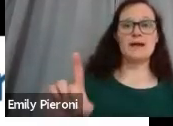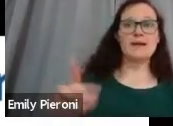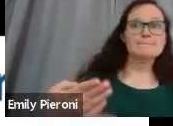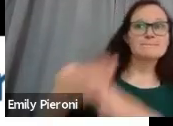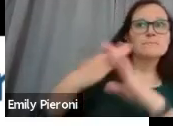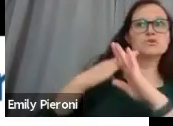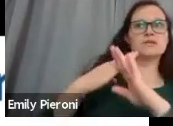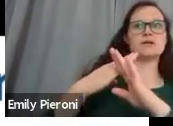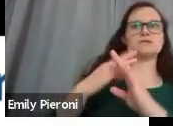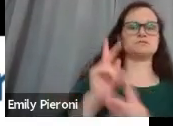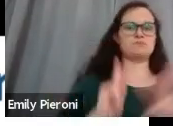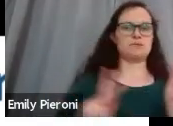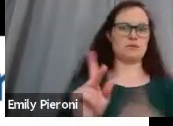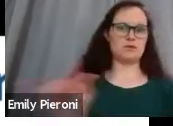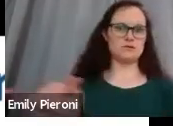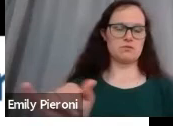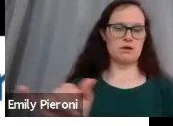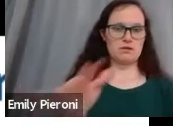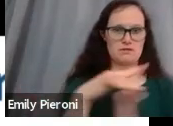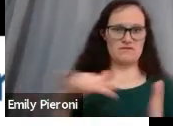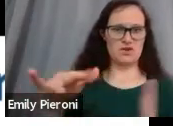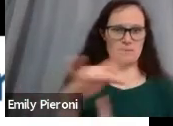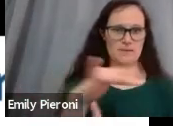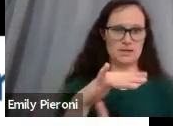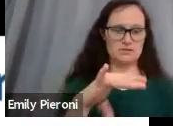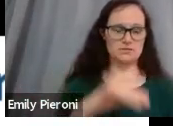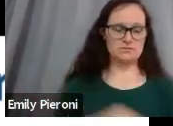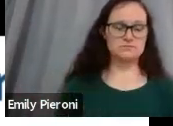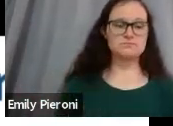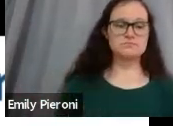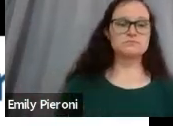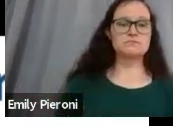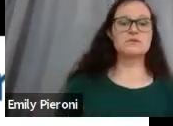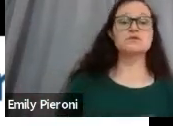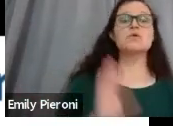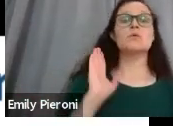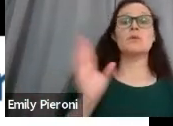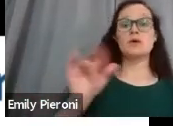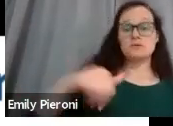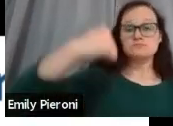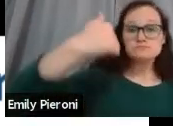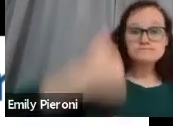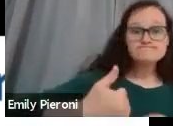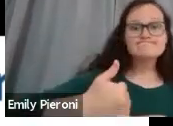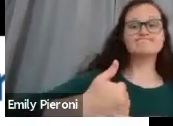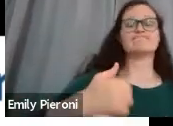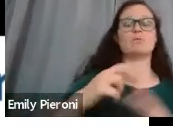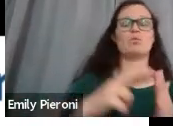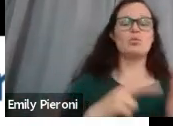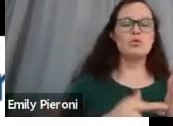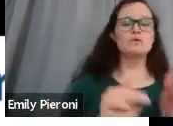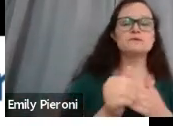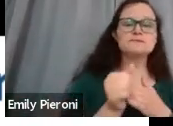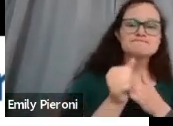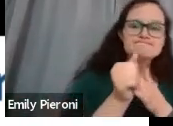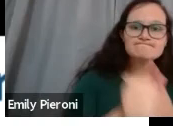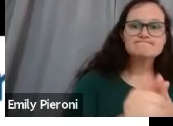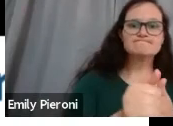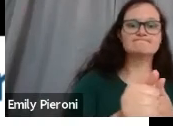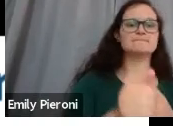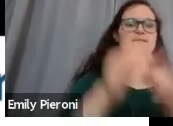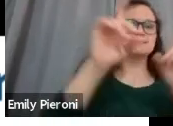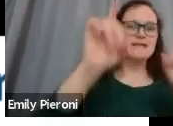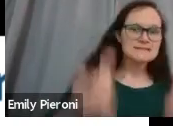probably but we'll have those in place, guidance on how to do this testing and